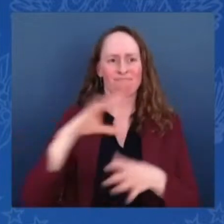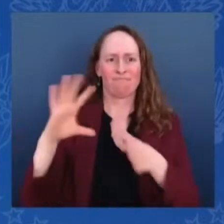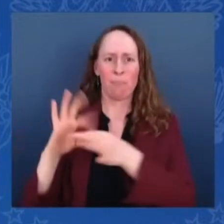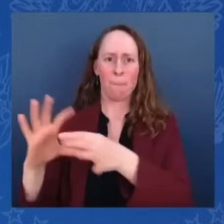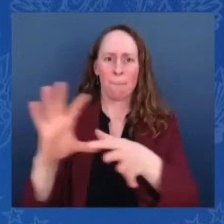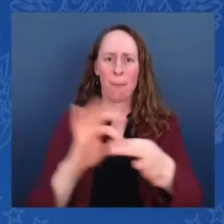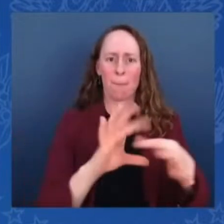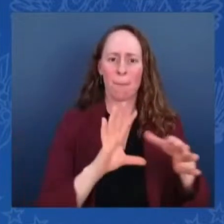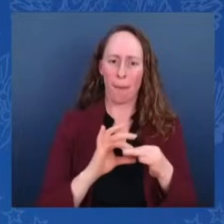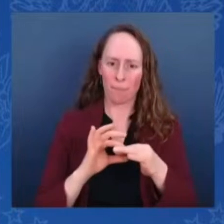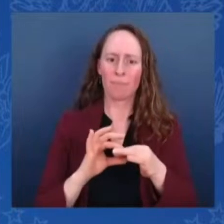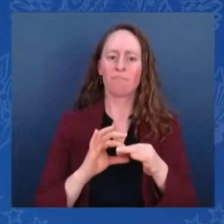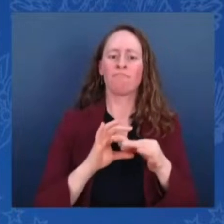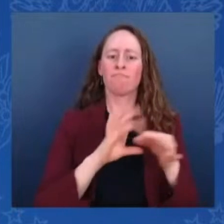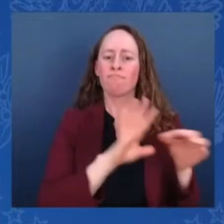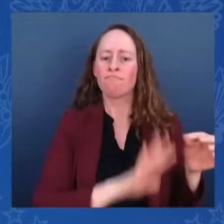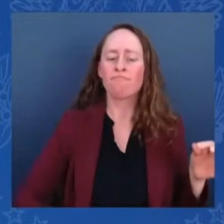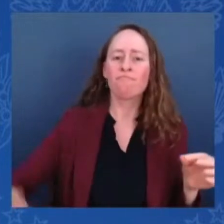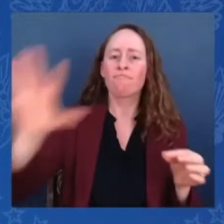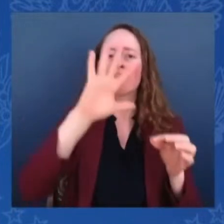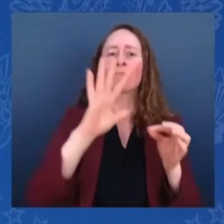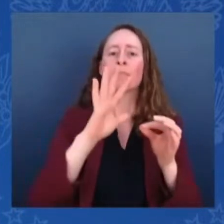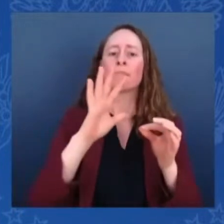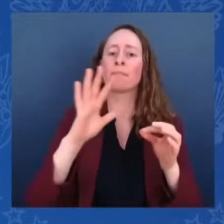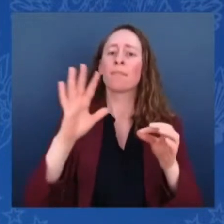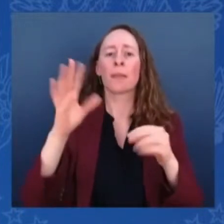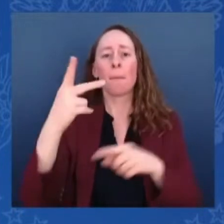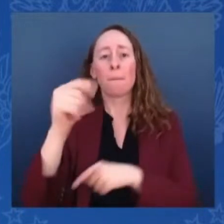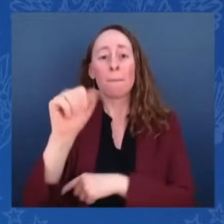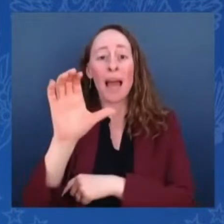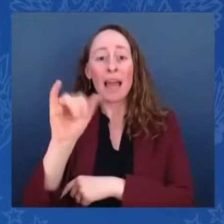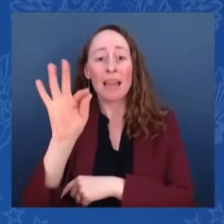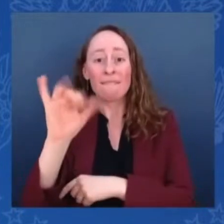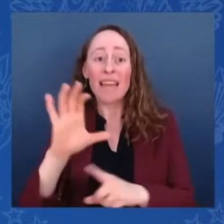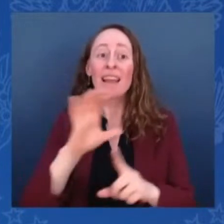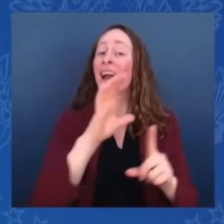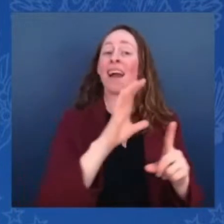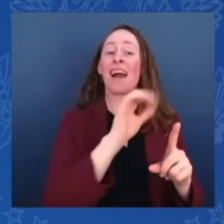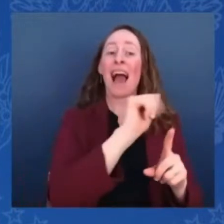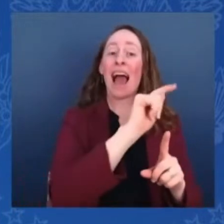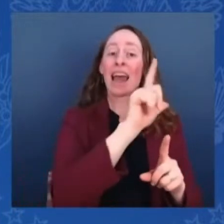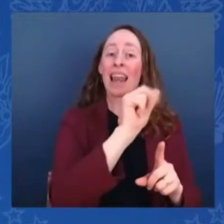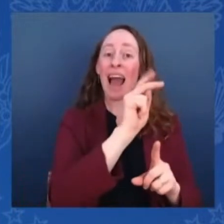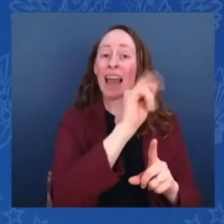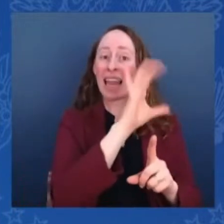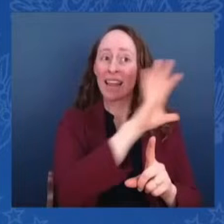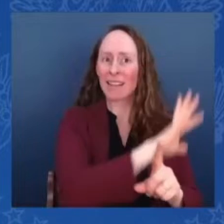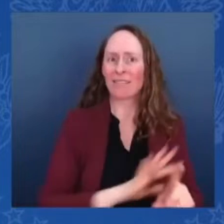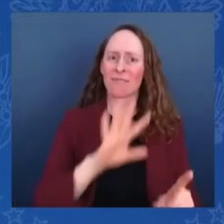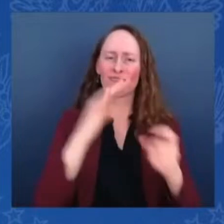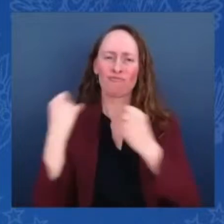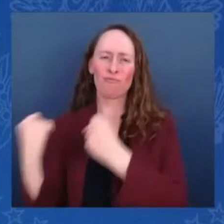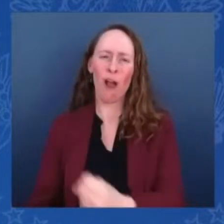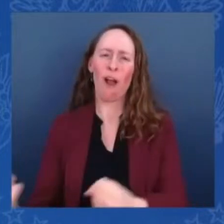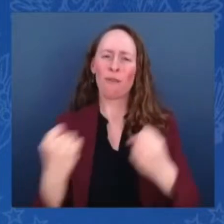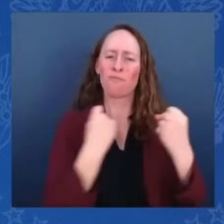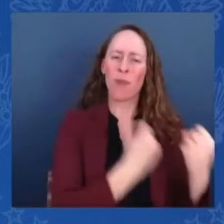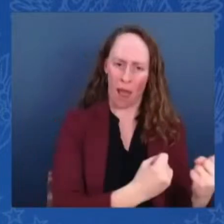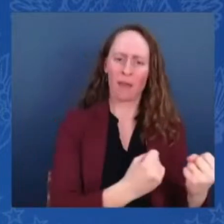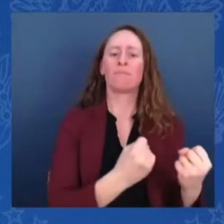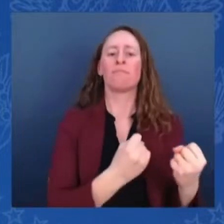allies as only America is able to do. And we've taken the Quad to the next